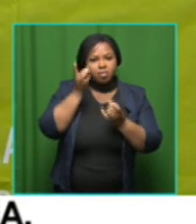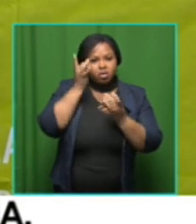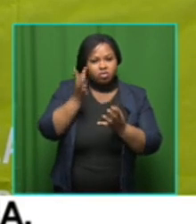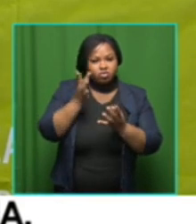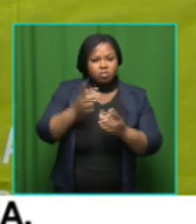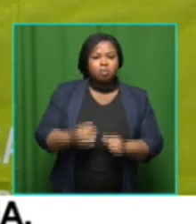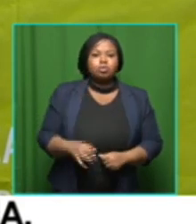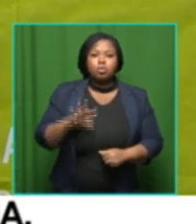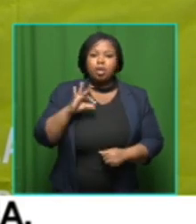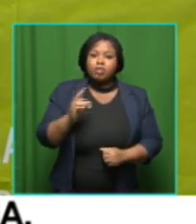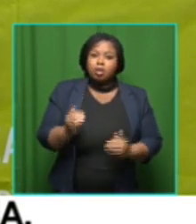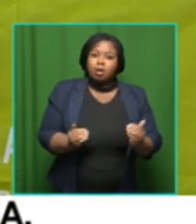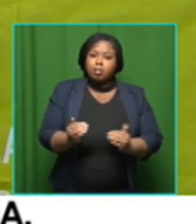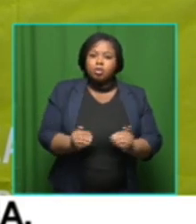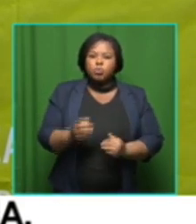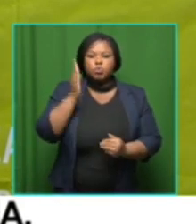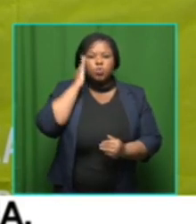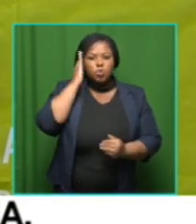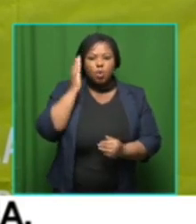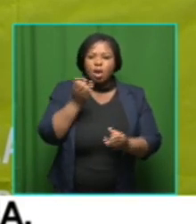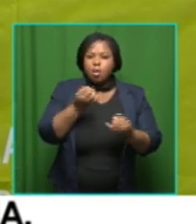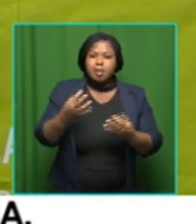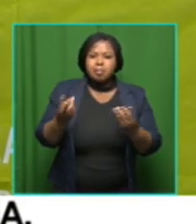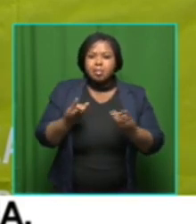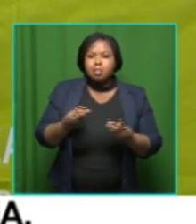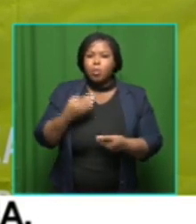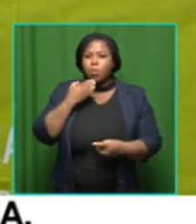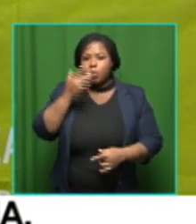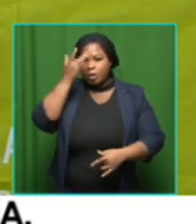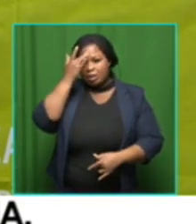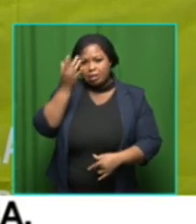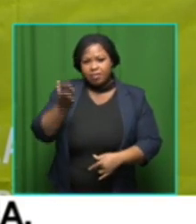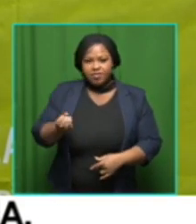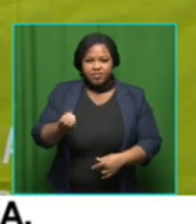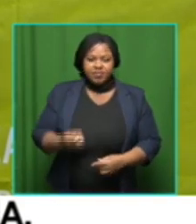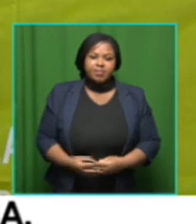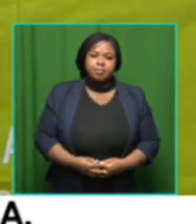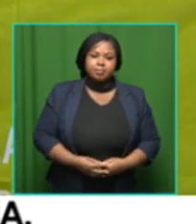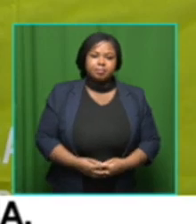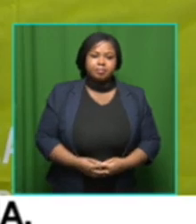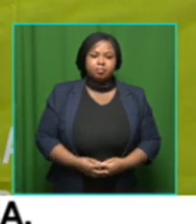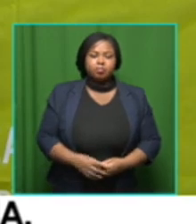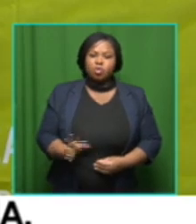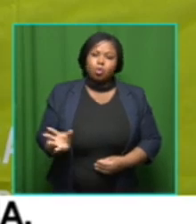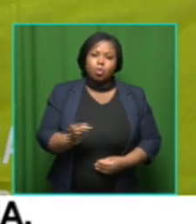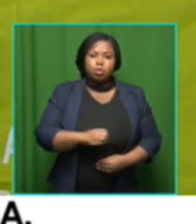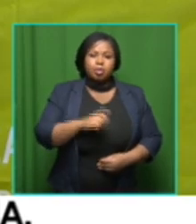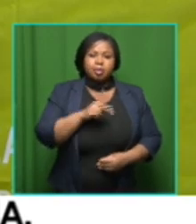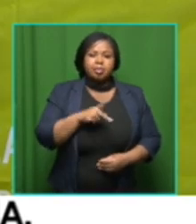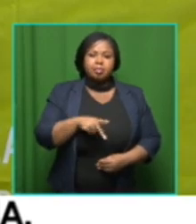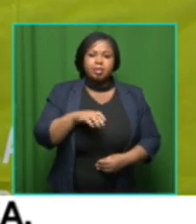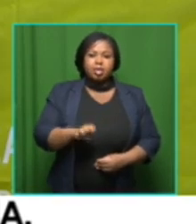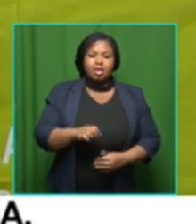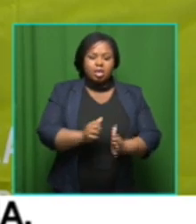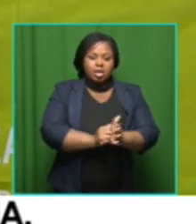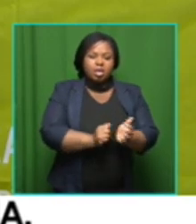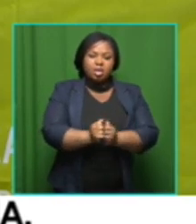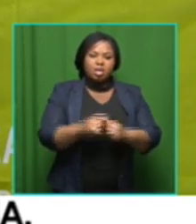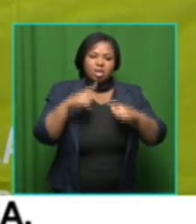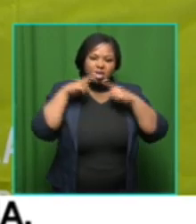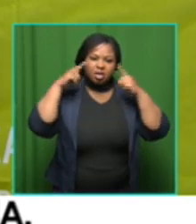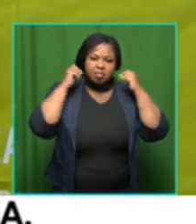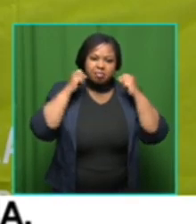daily management of our patients. So all the treatment and PPEs that's going to be needed for the next few